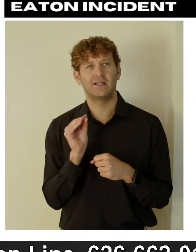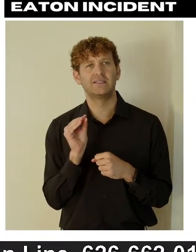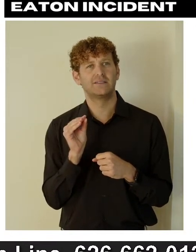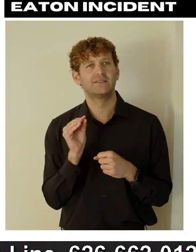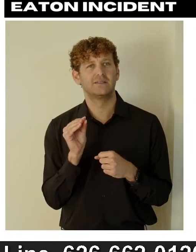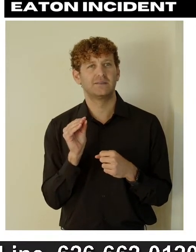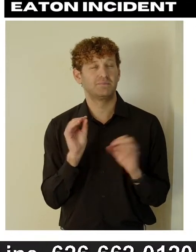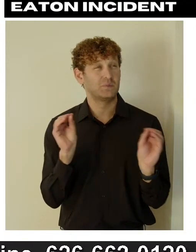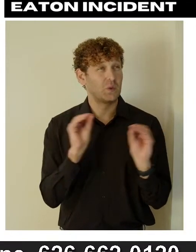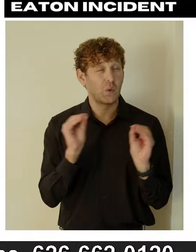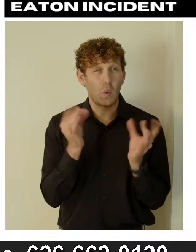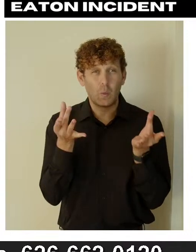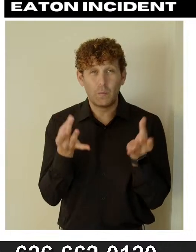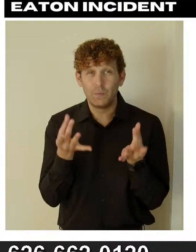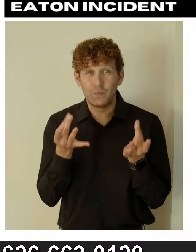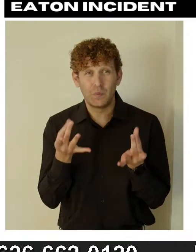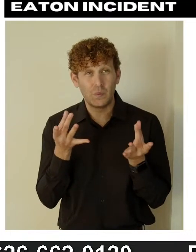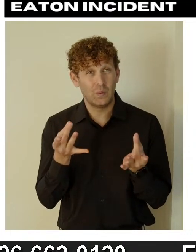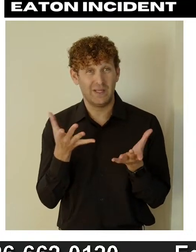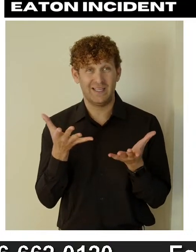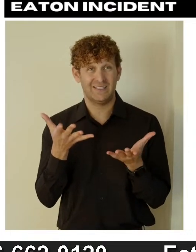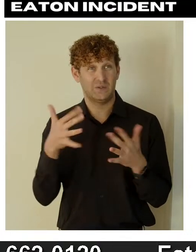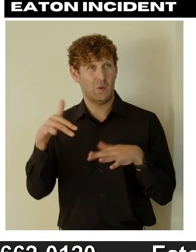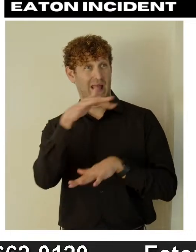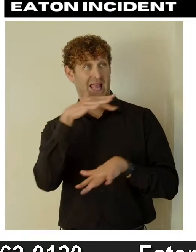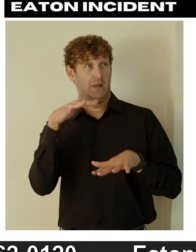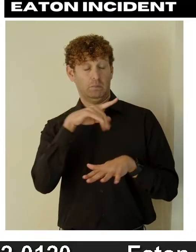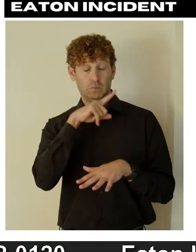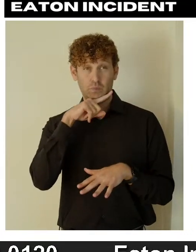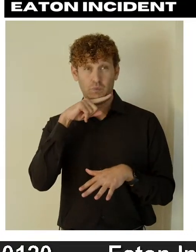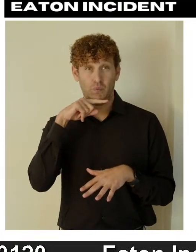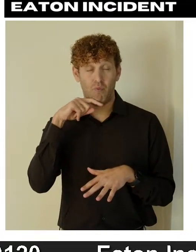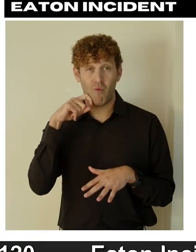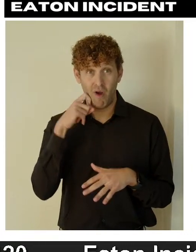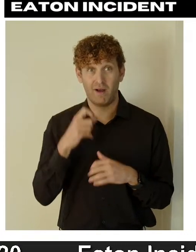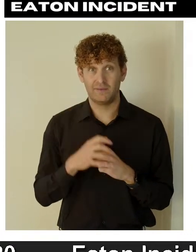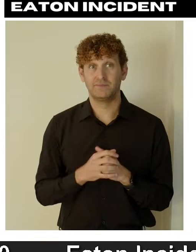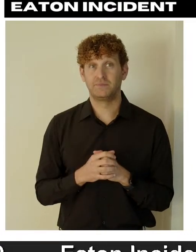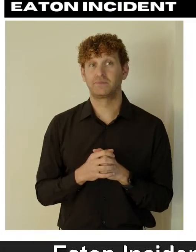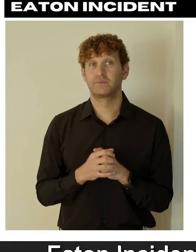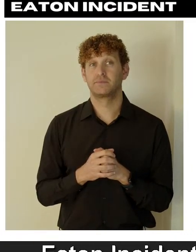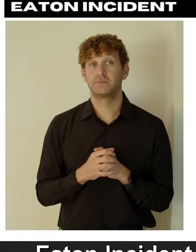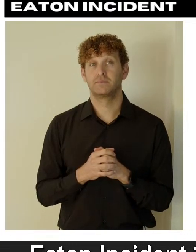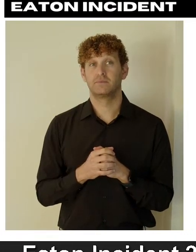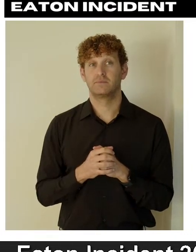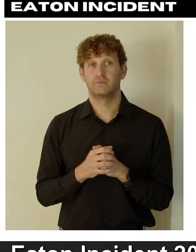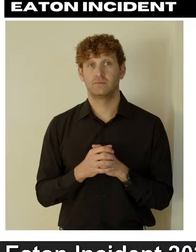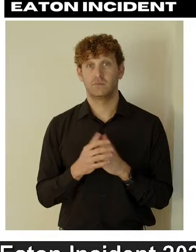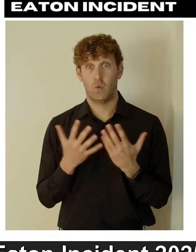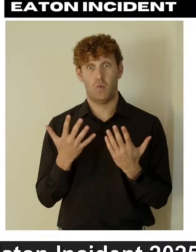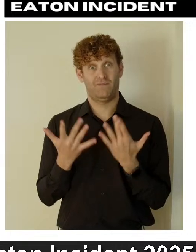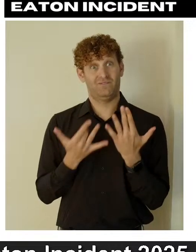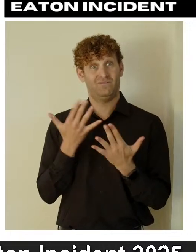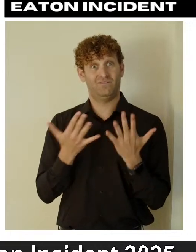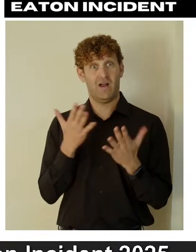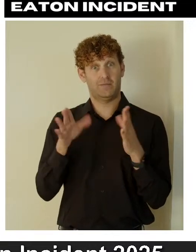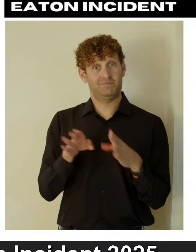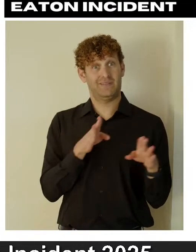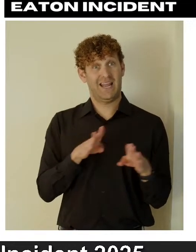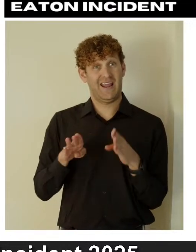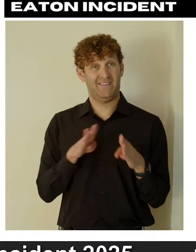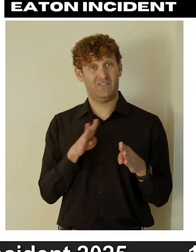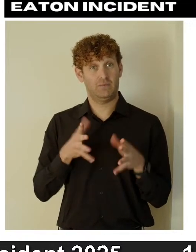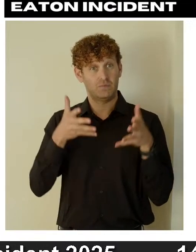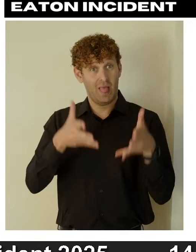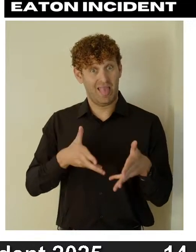going to remain very dry at least for the next couple days. And the fire behavior analyst may have mentioned it, sometimes those fuels have a lag with that RH, so